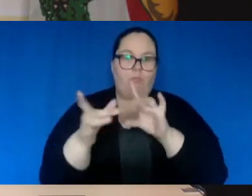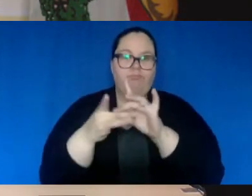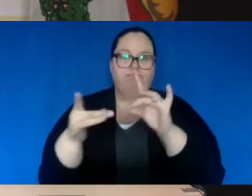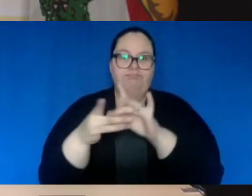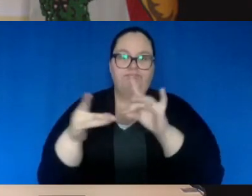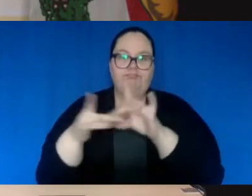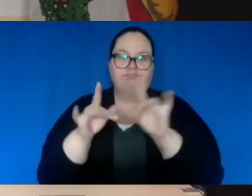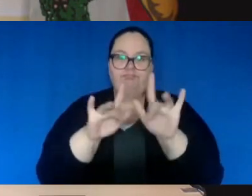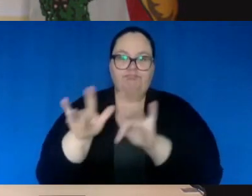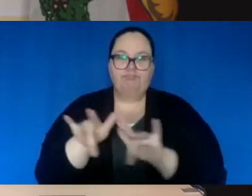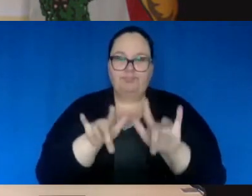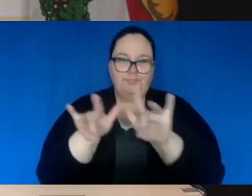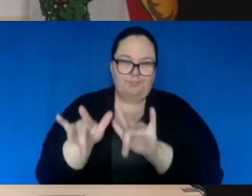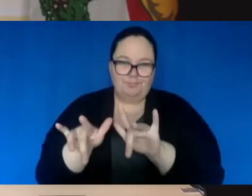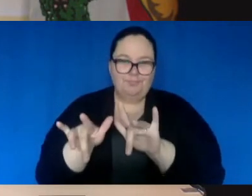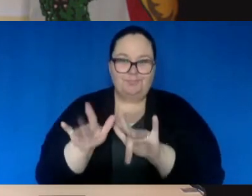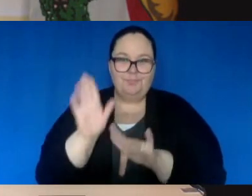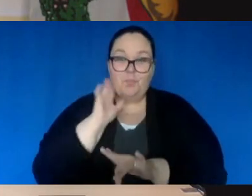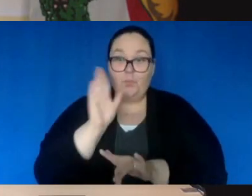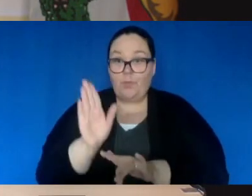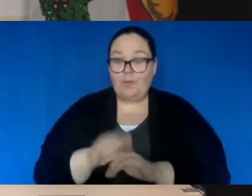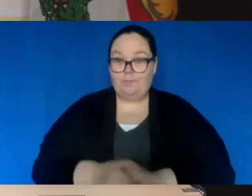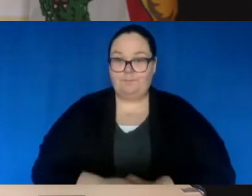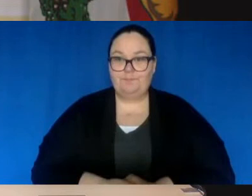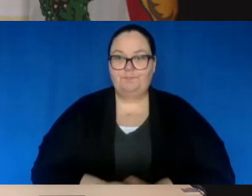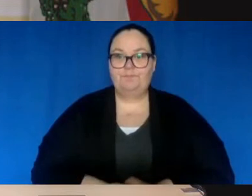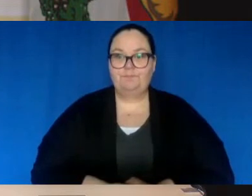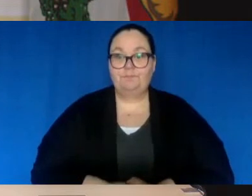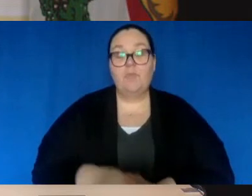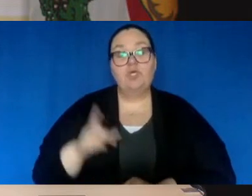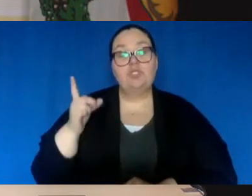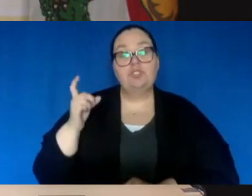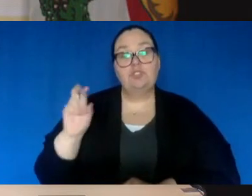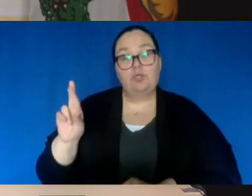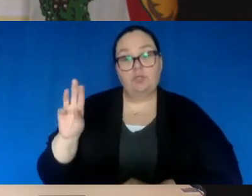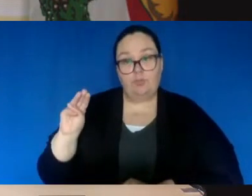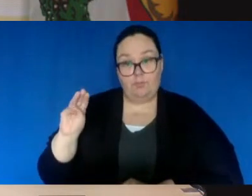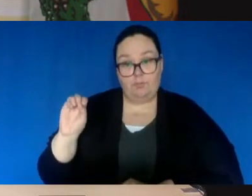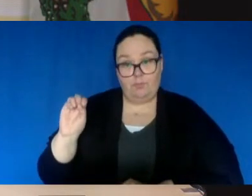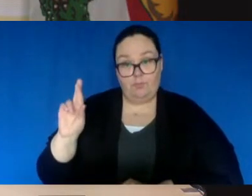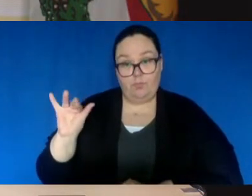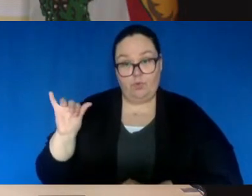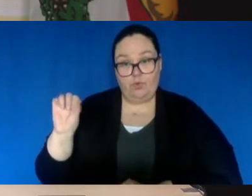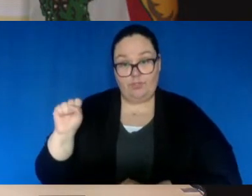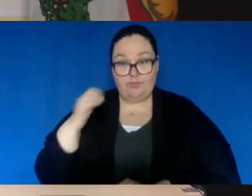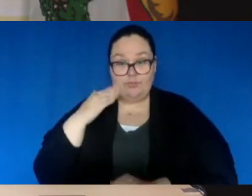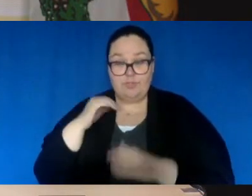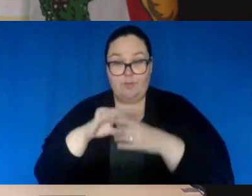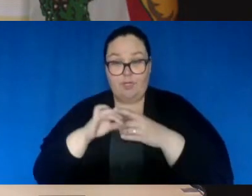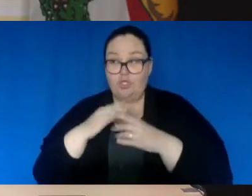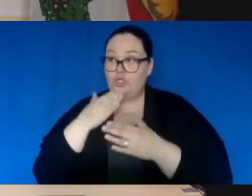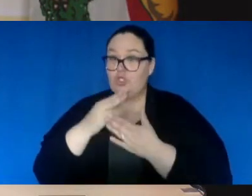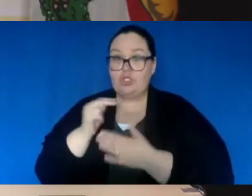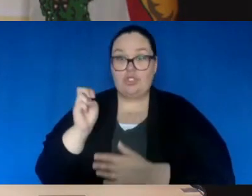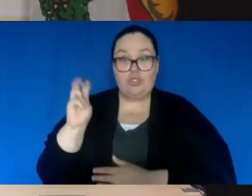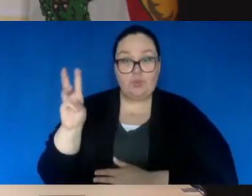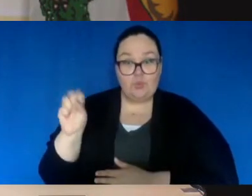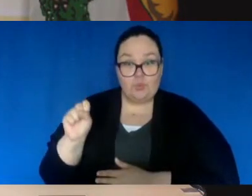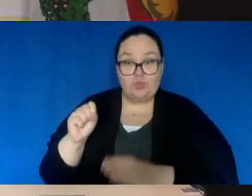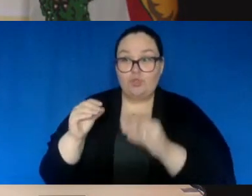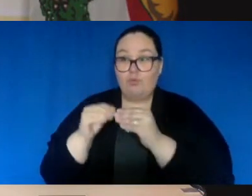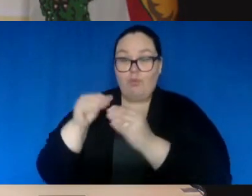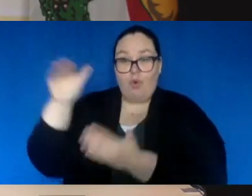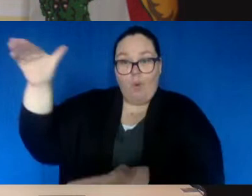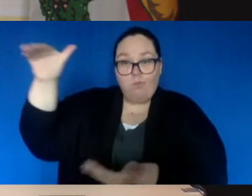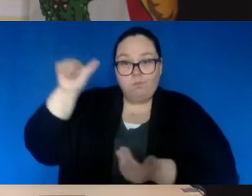our booking system, Skip the Waiting Room. As Dr. Morrison mentioned, we received good news this week on an increased allocation